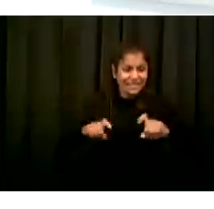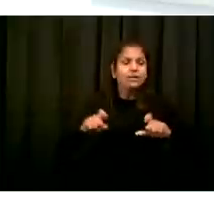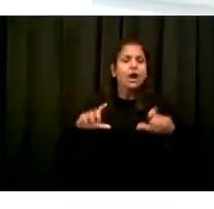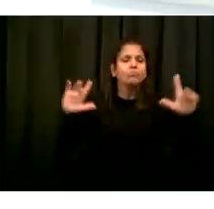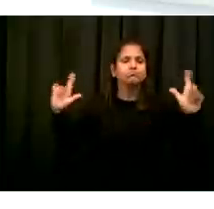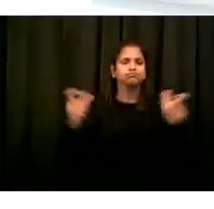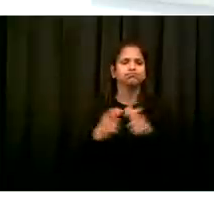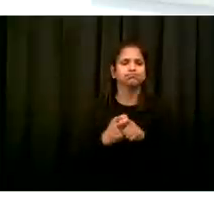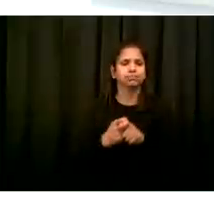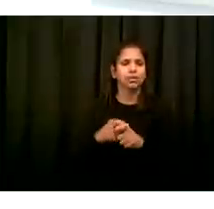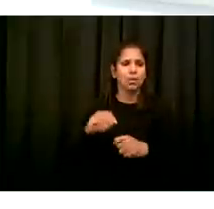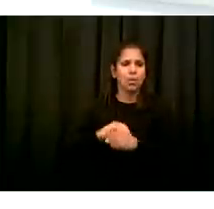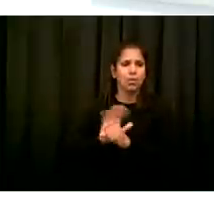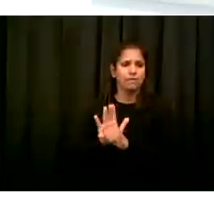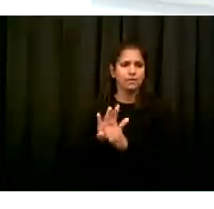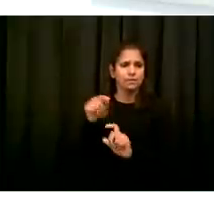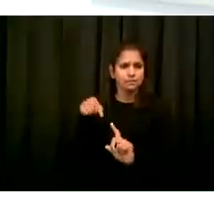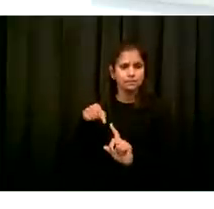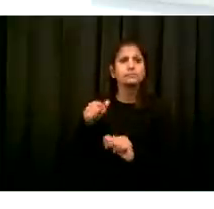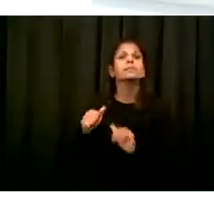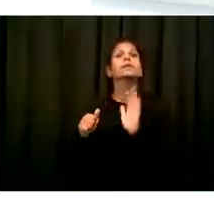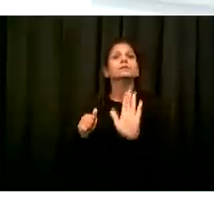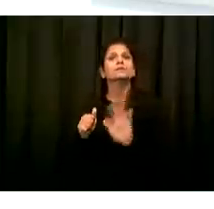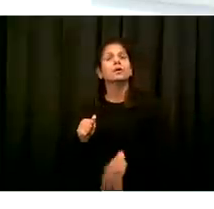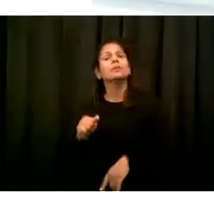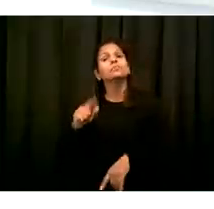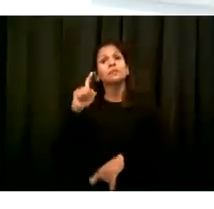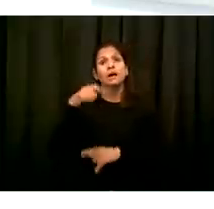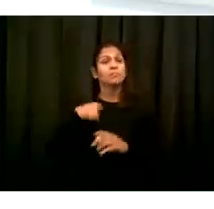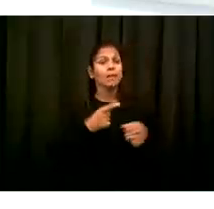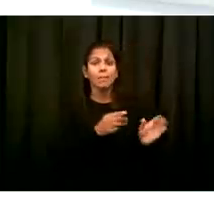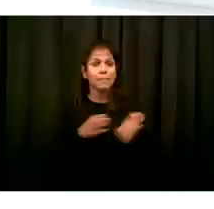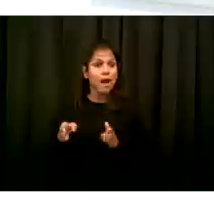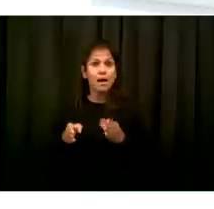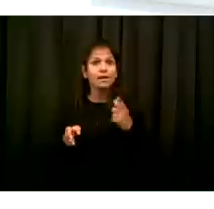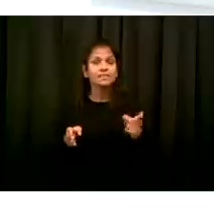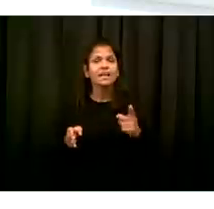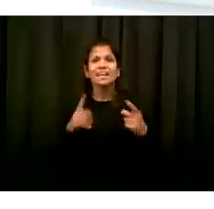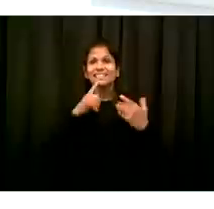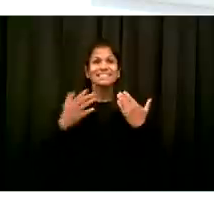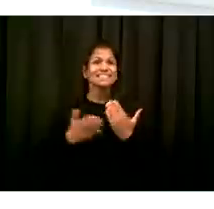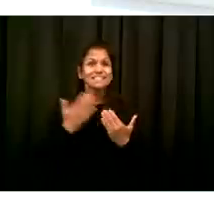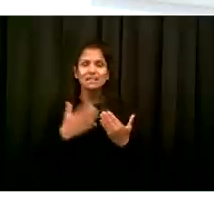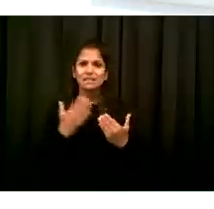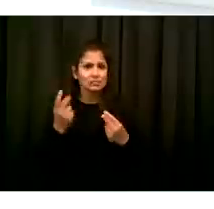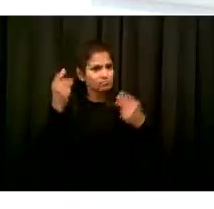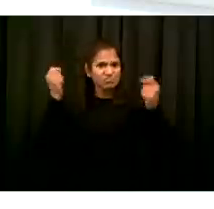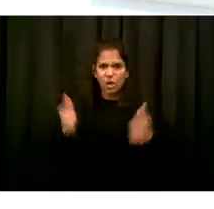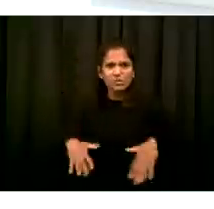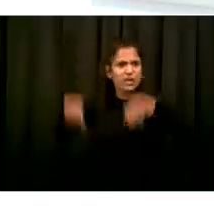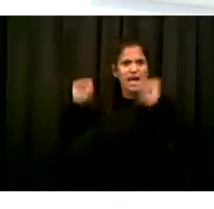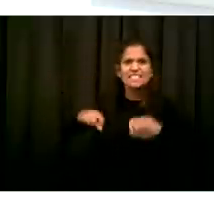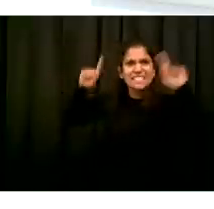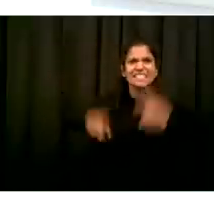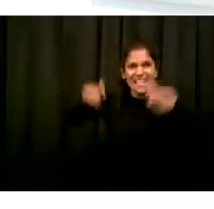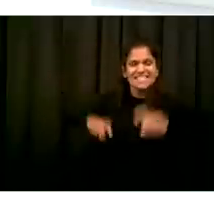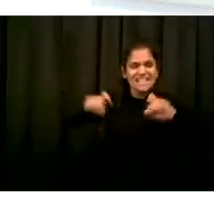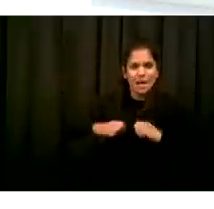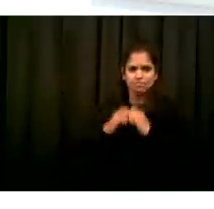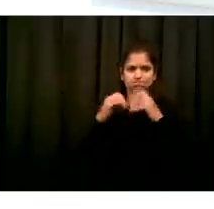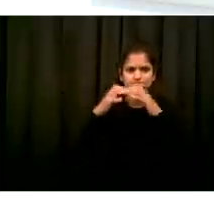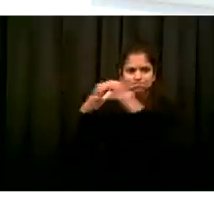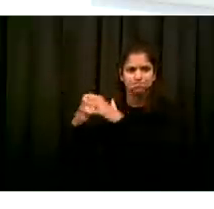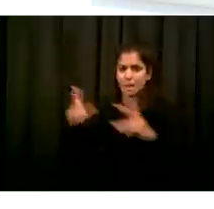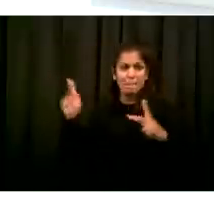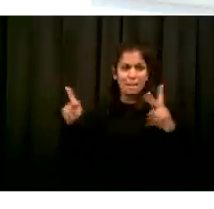meant to be able to be brought into action as quickly as possible. And the second point is just to emphasize one thing that the